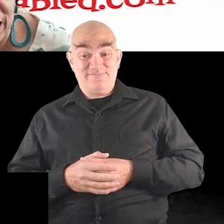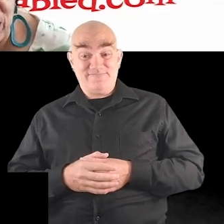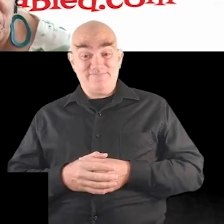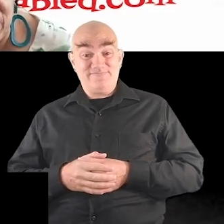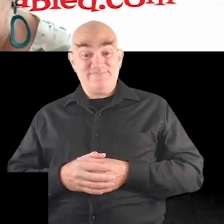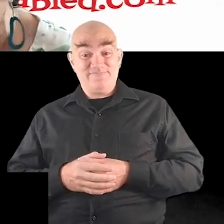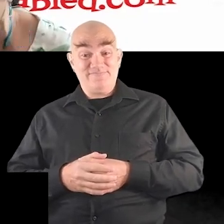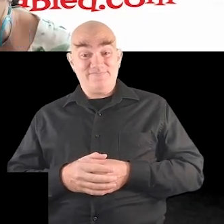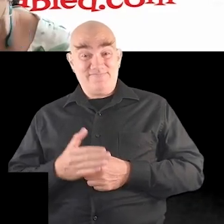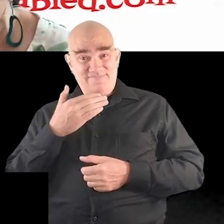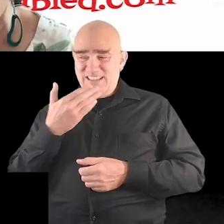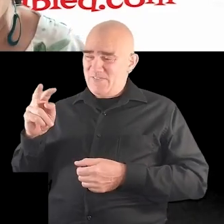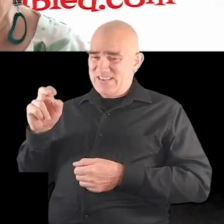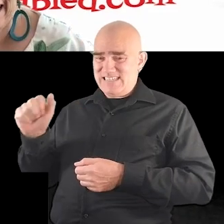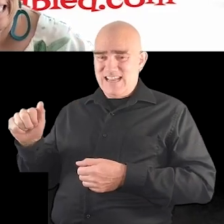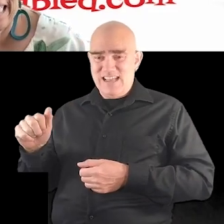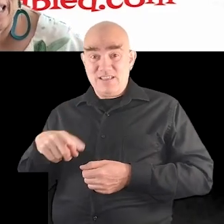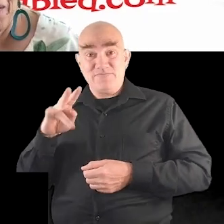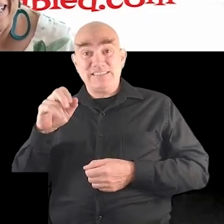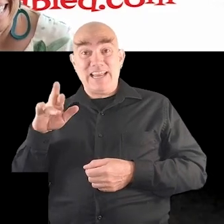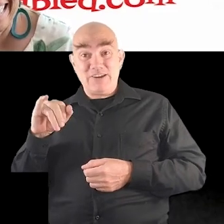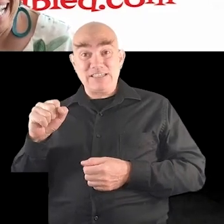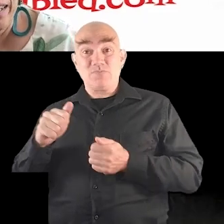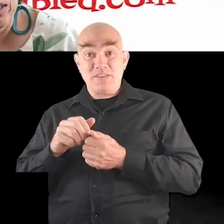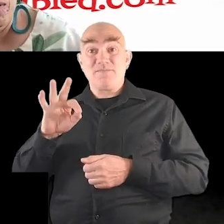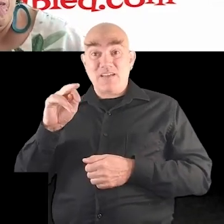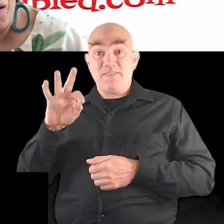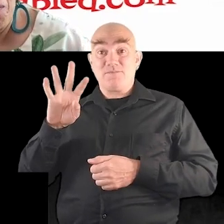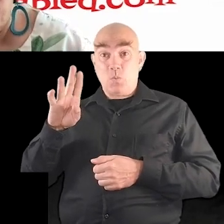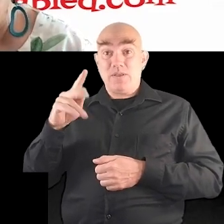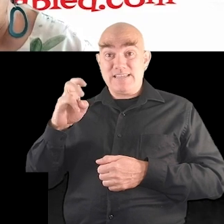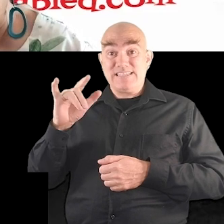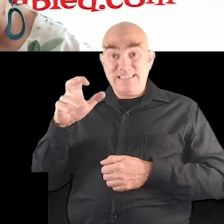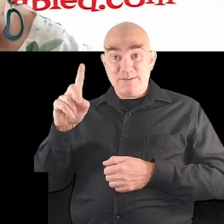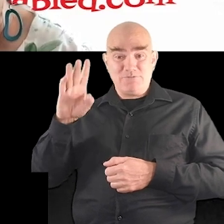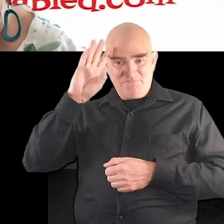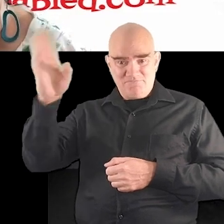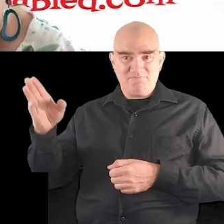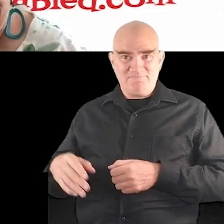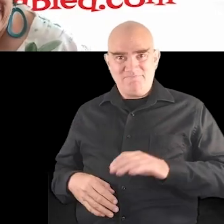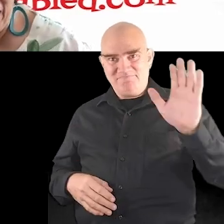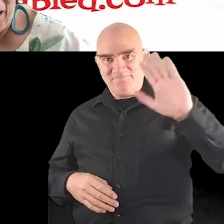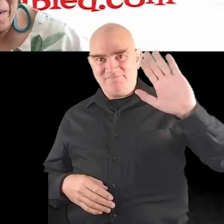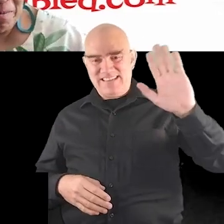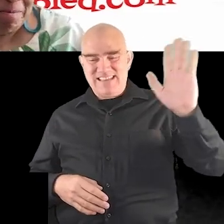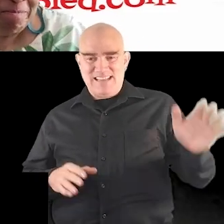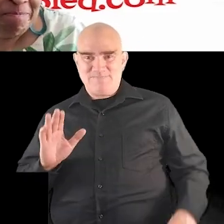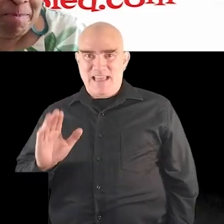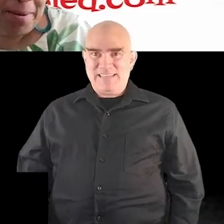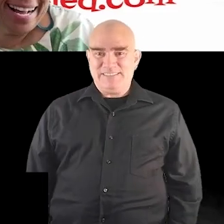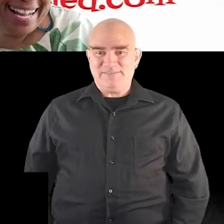Michigan 2024. thank This you, is Vanessa. Vanessa Harris with Fund for the Disabled signing